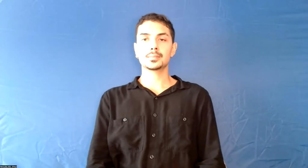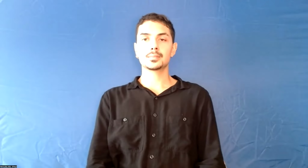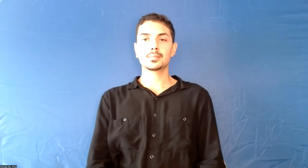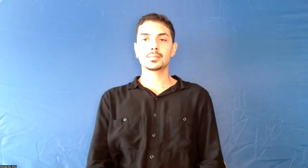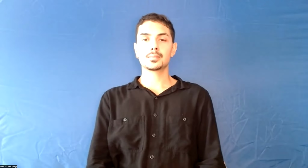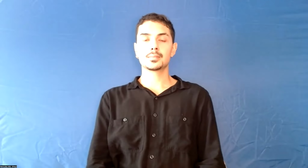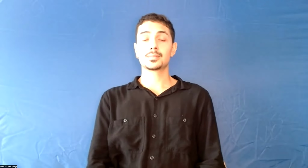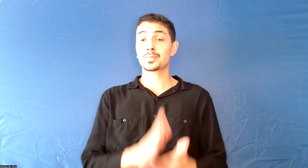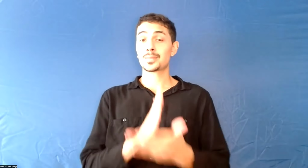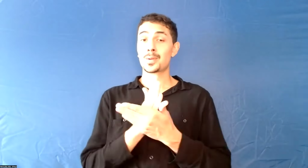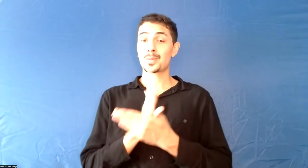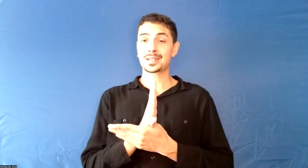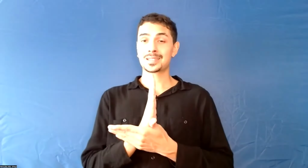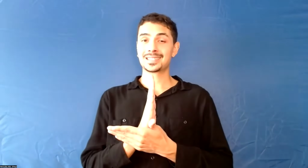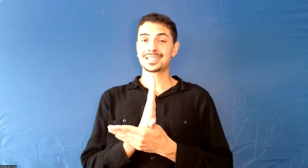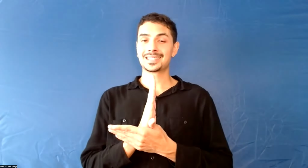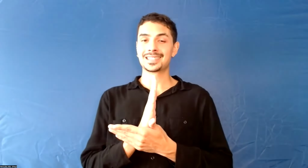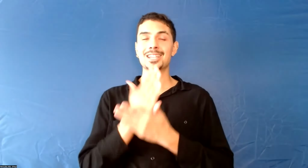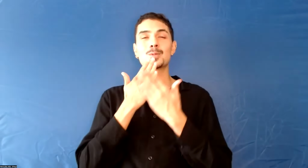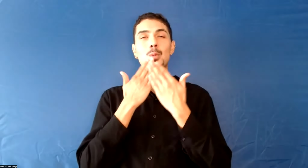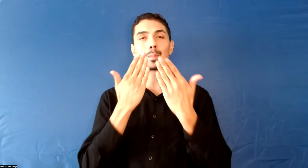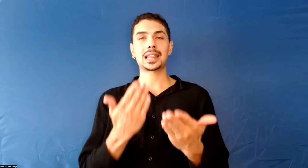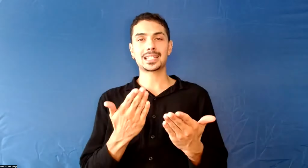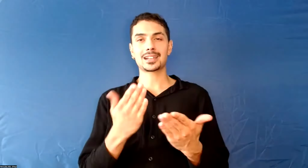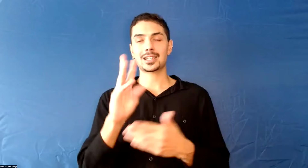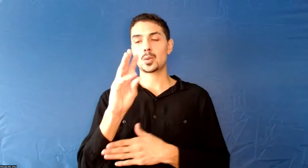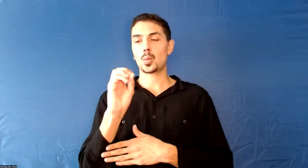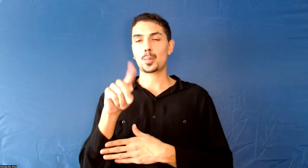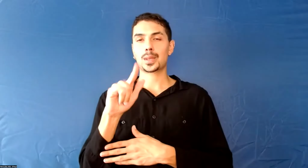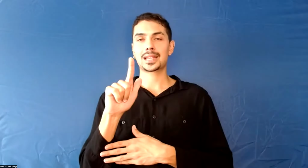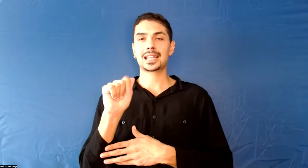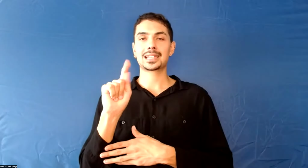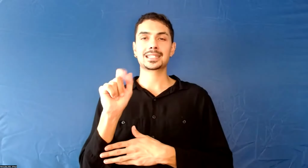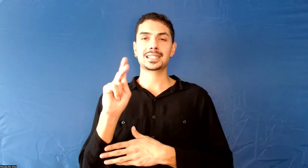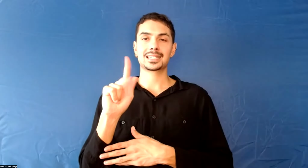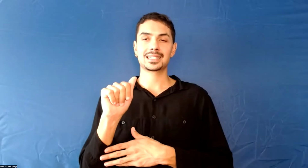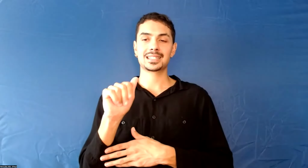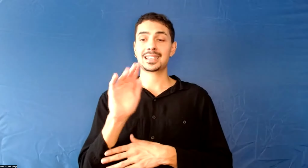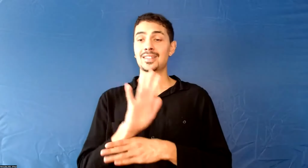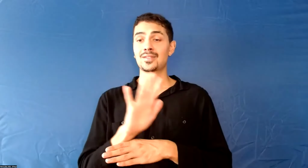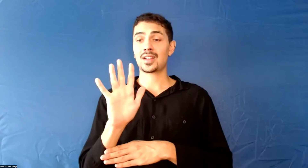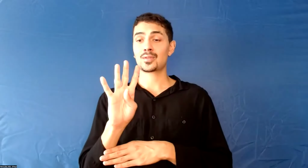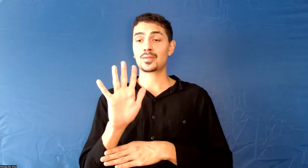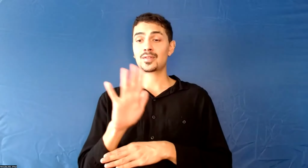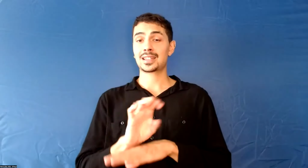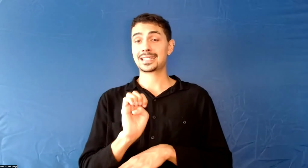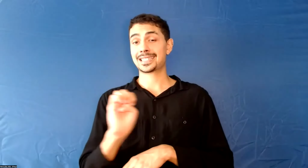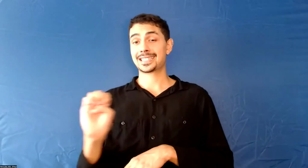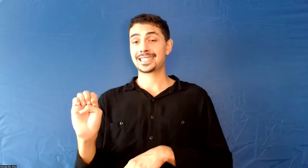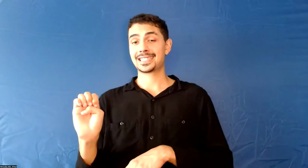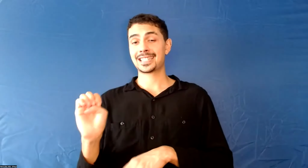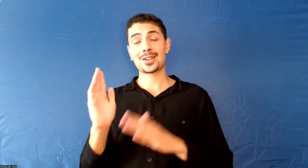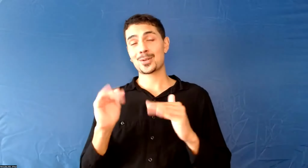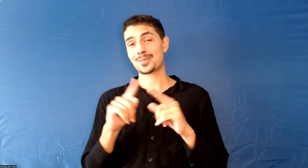All right, then. Wopila Tonka, thank you so much. It's 5:47 on the East Coast. I hope you all